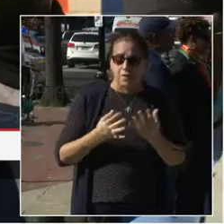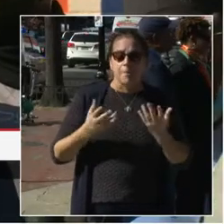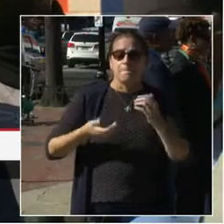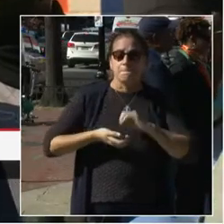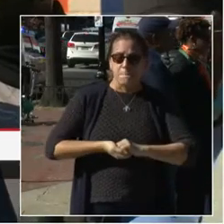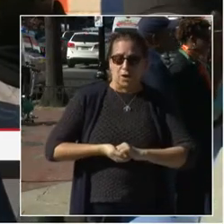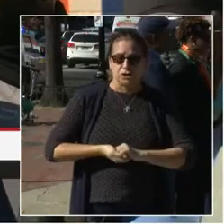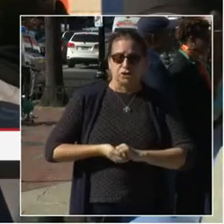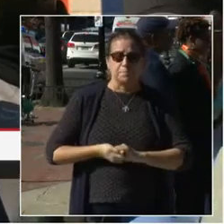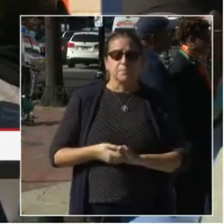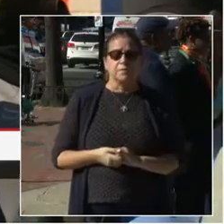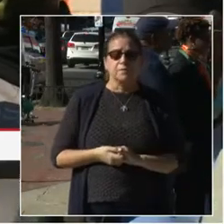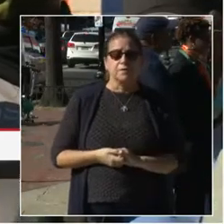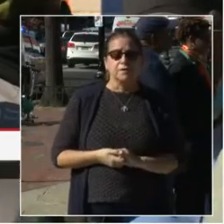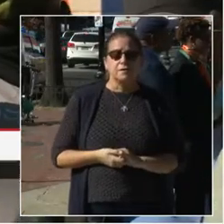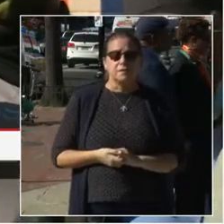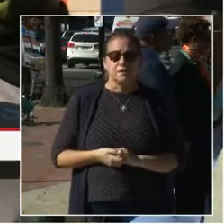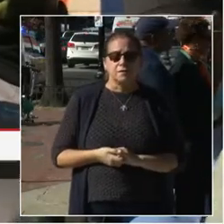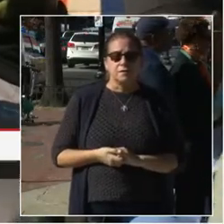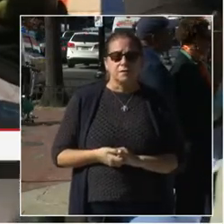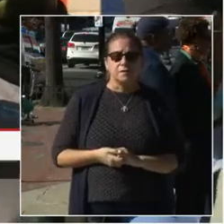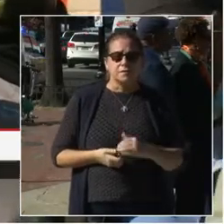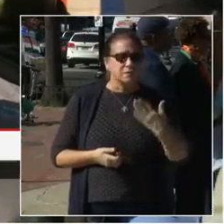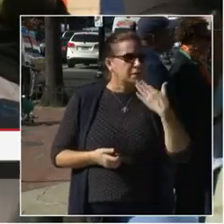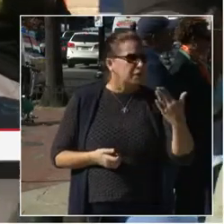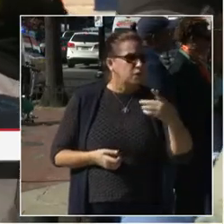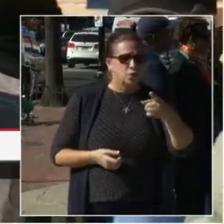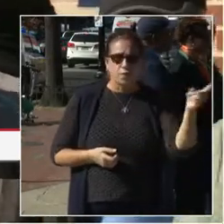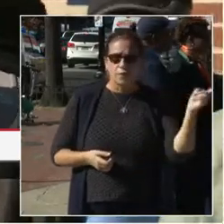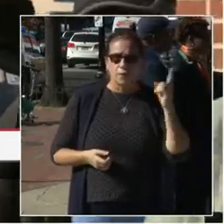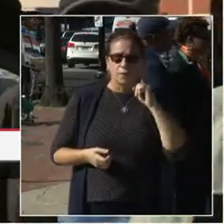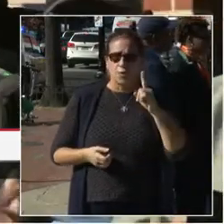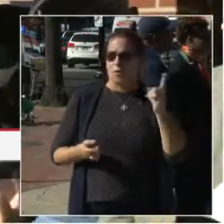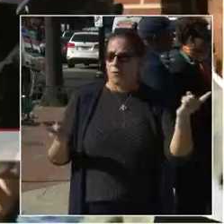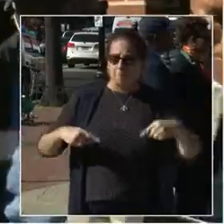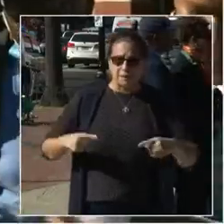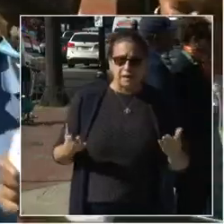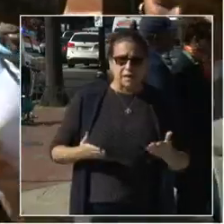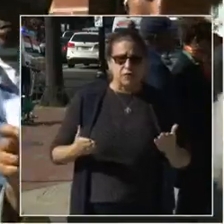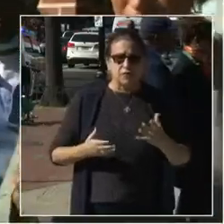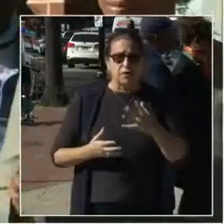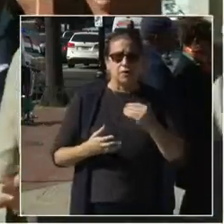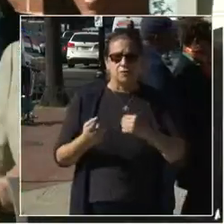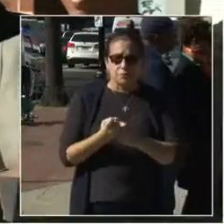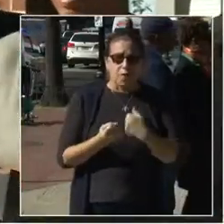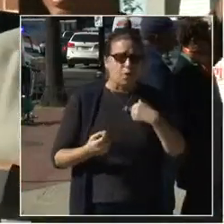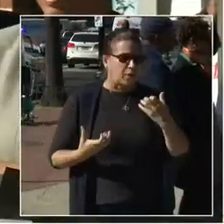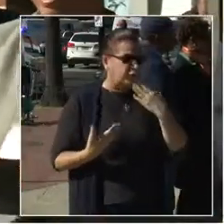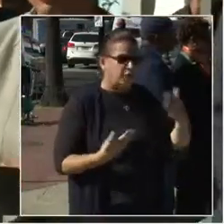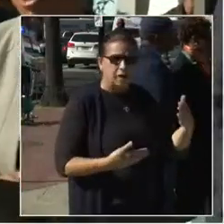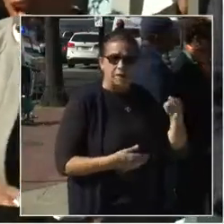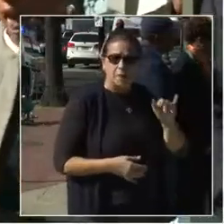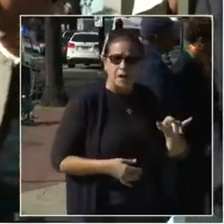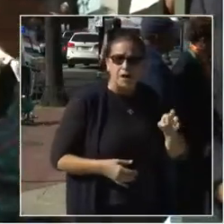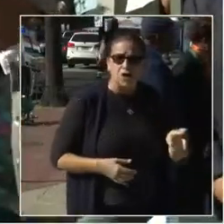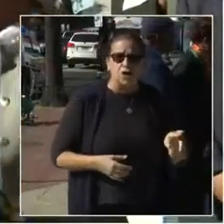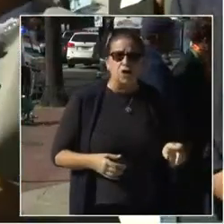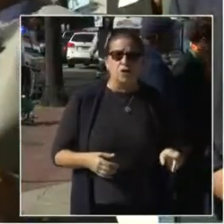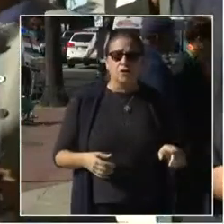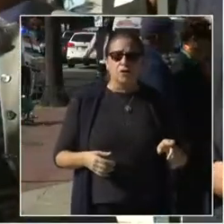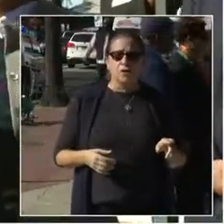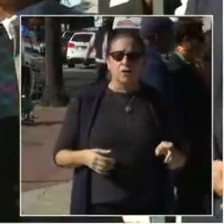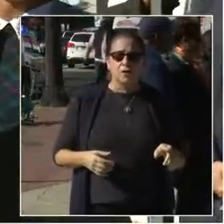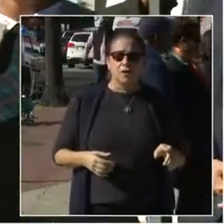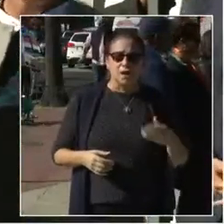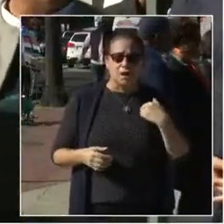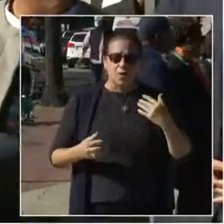thankful for the mayor, and all that is great and good, but I like my mayor to eat good, and she eats